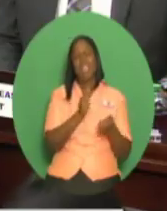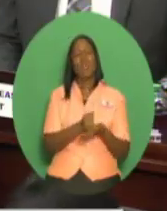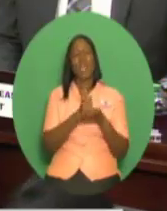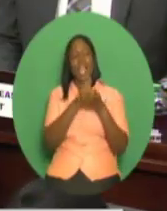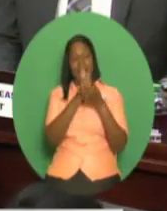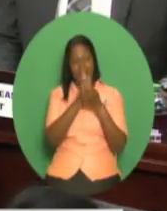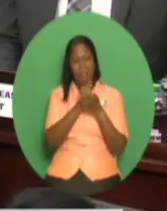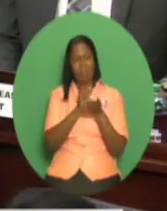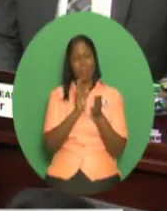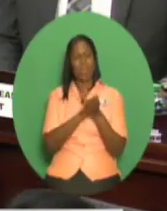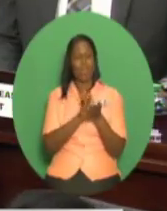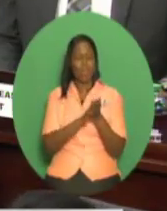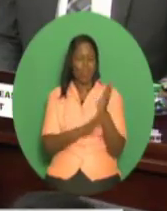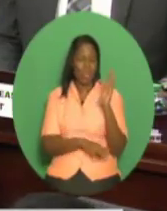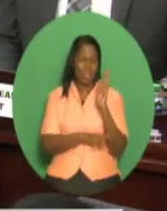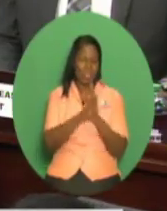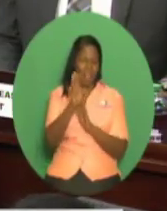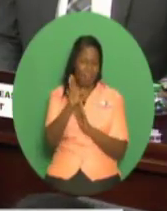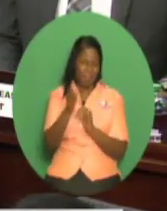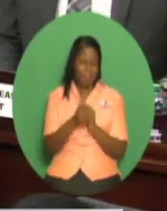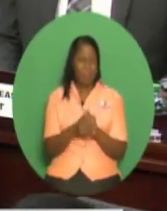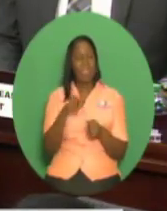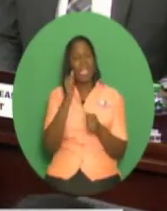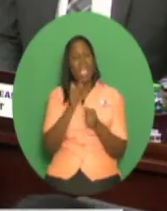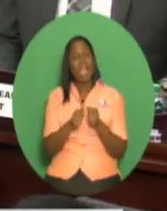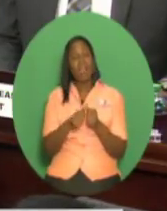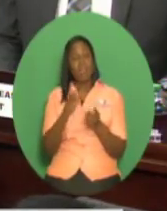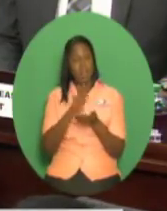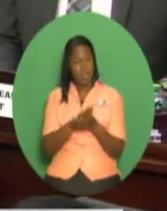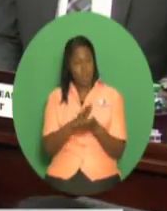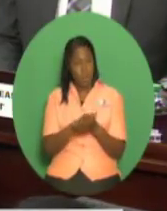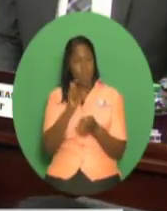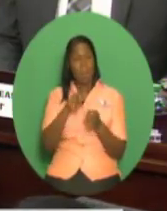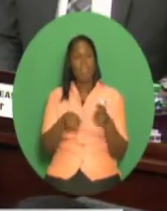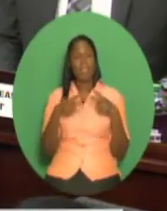Each school is required to have a